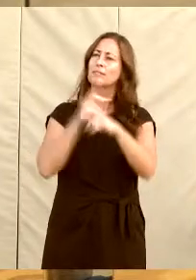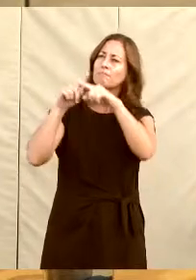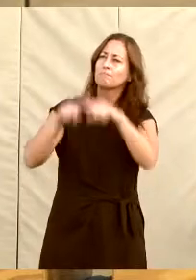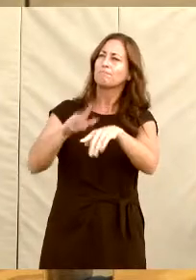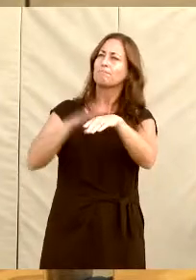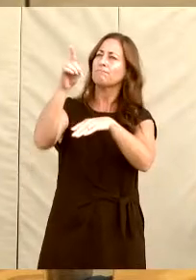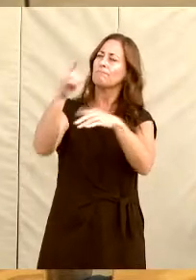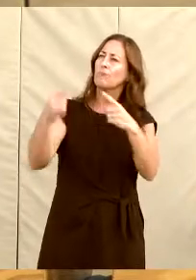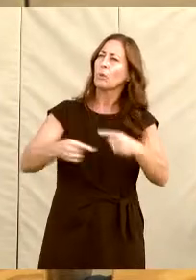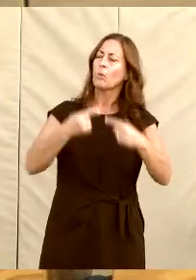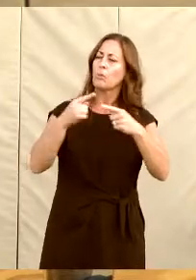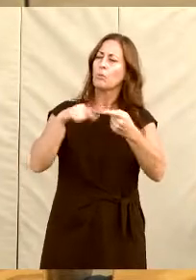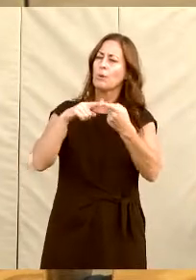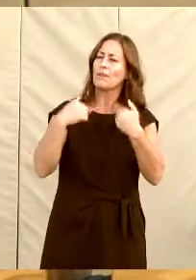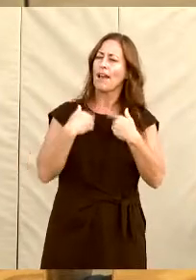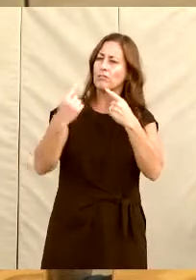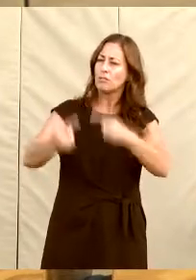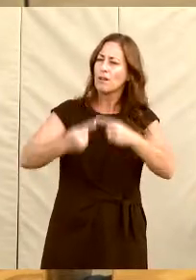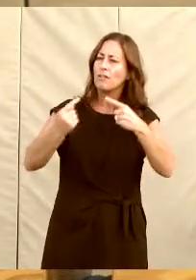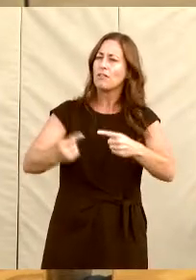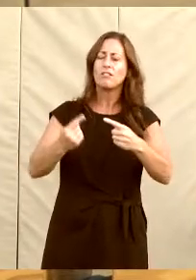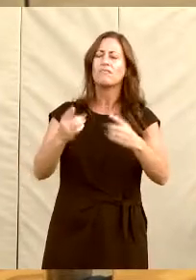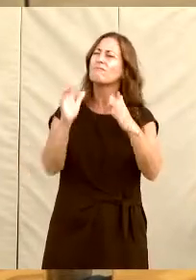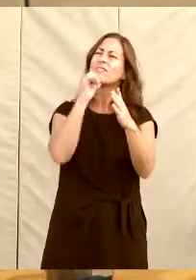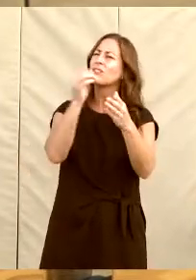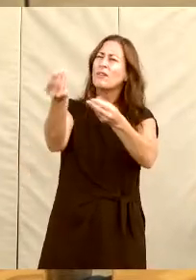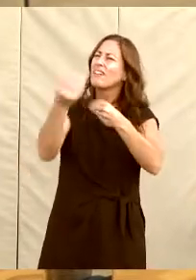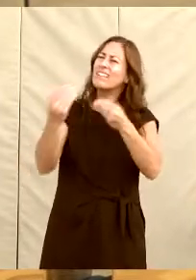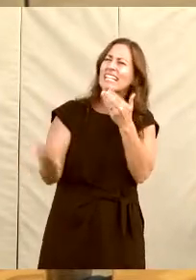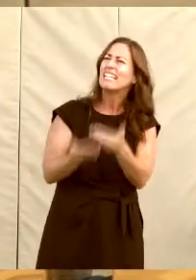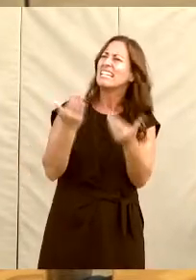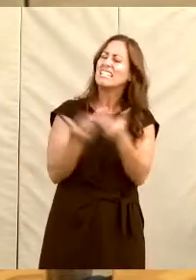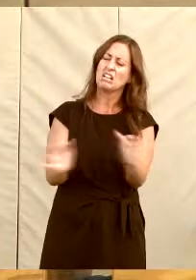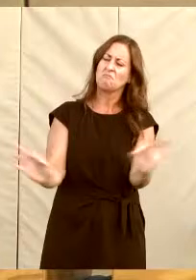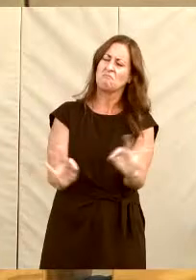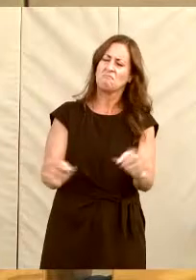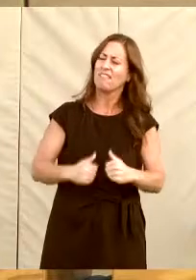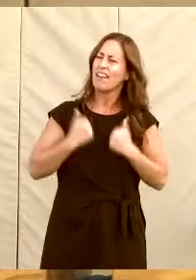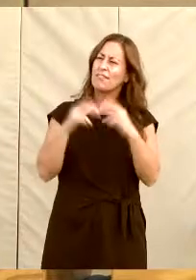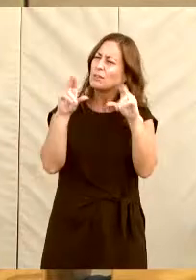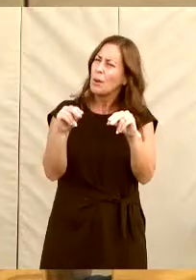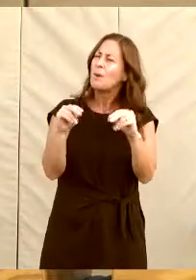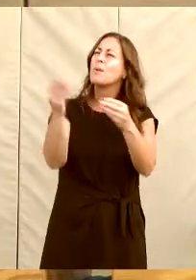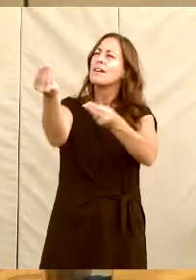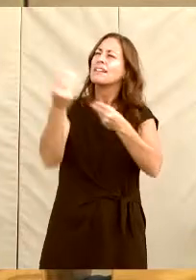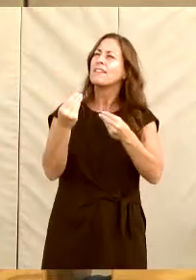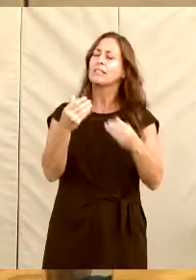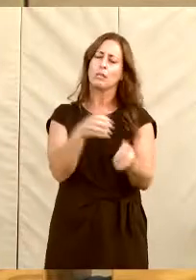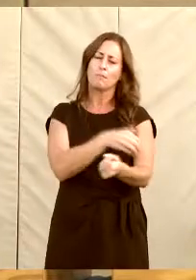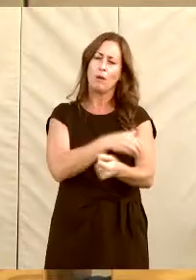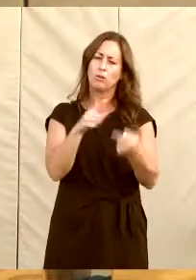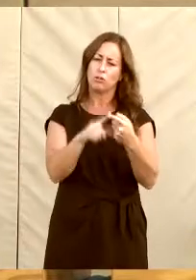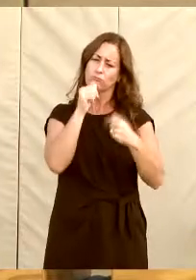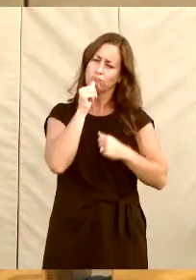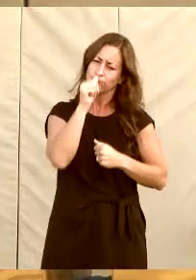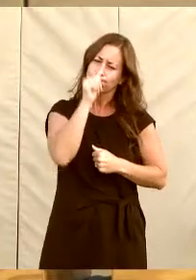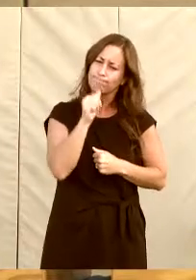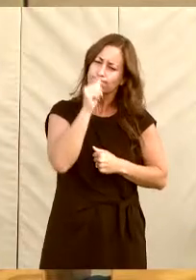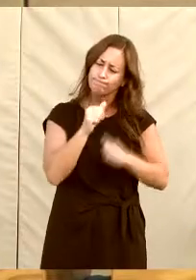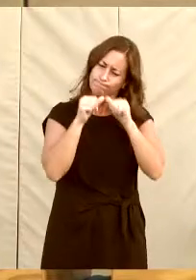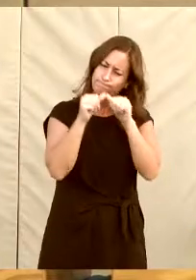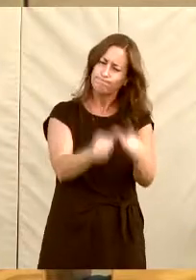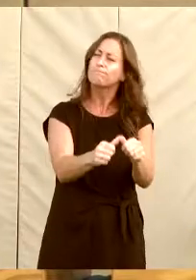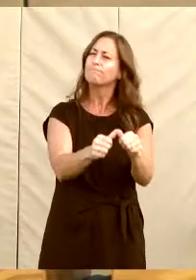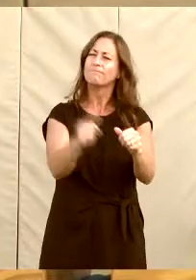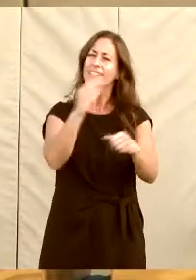ask you not to give us an easy life, free of pain and hardship, but the strength to endure adversity and to never quit. Father God, I ask you that you bless us all with the fruits